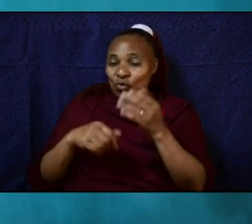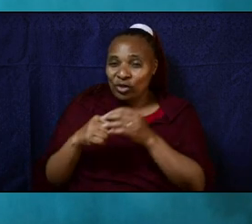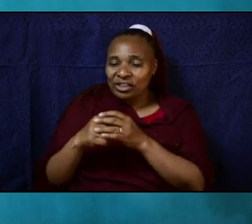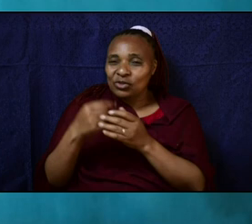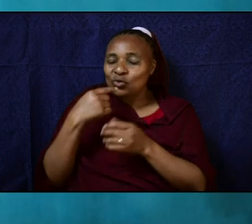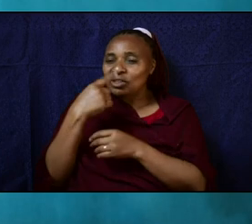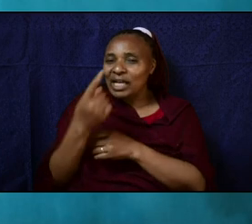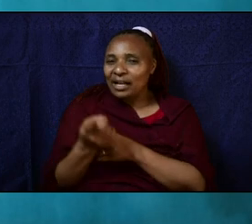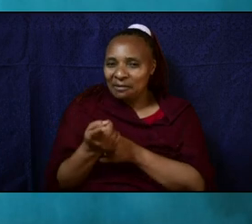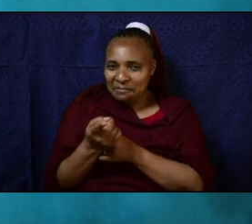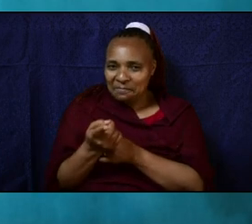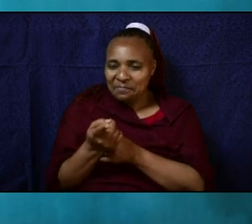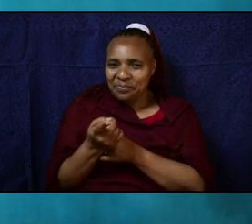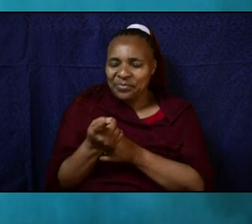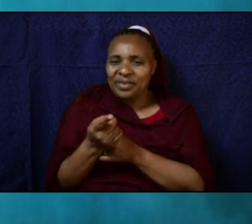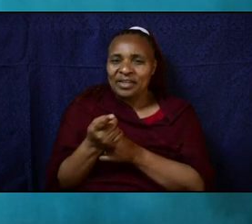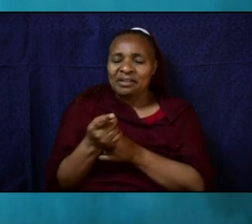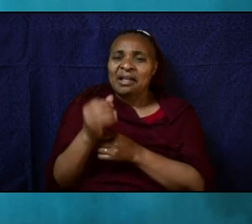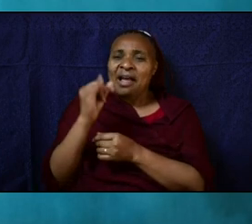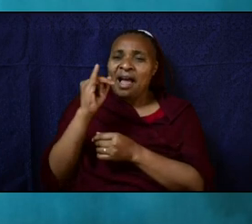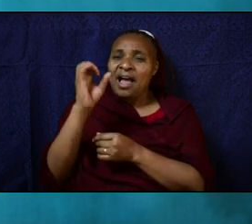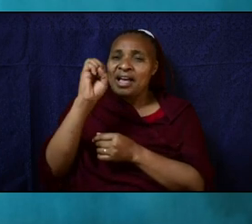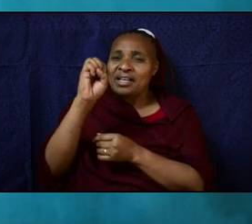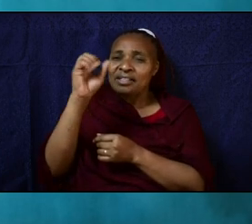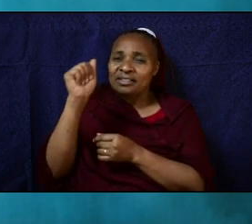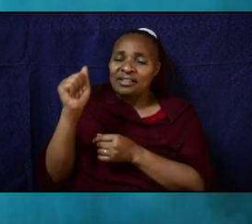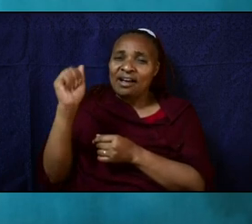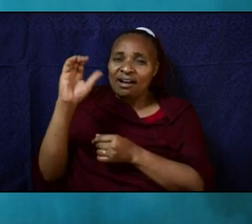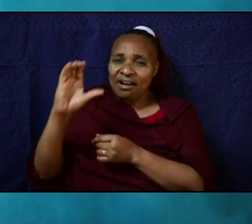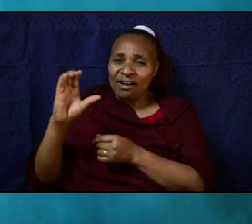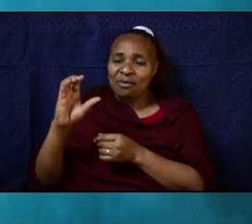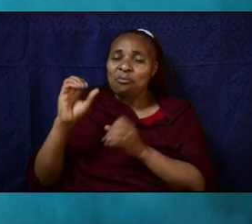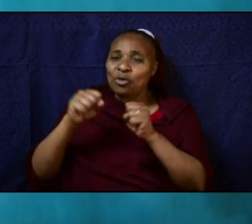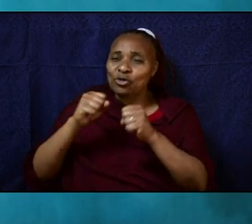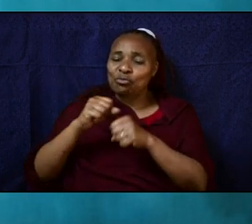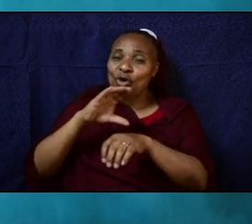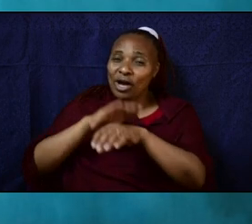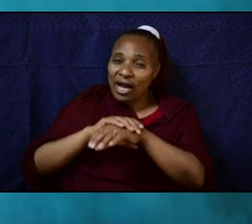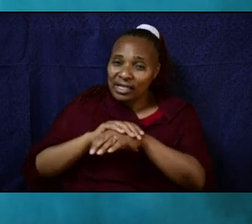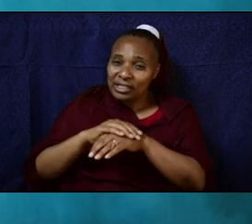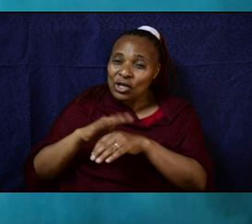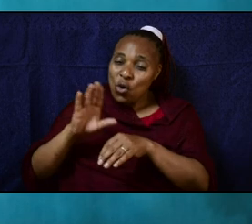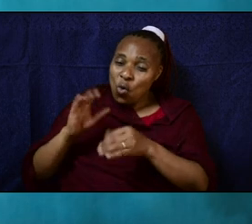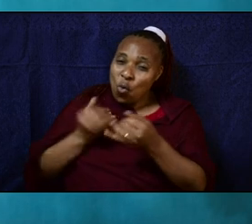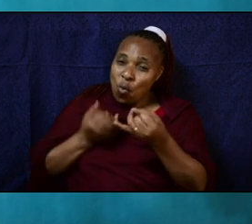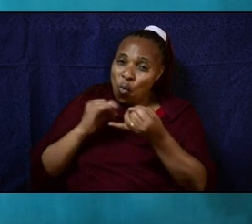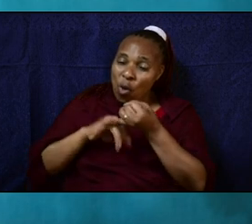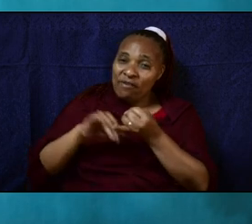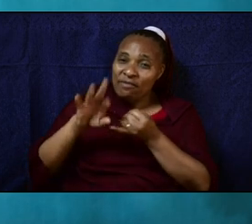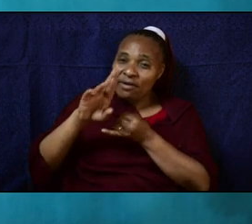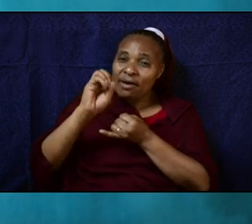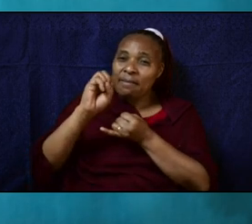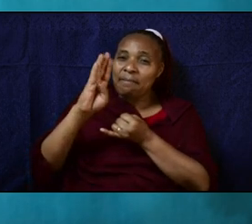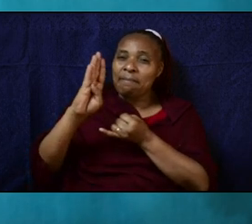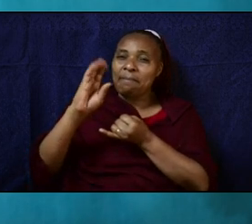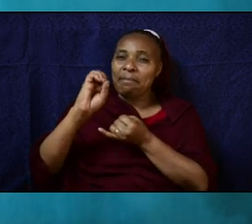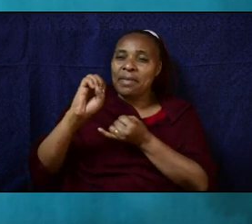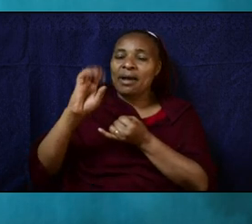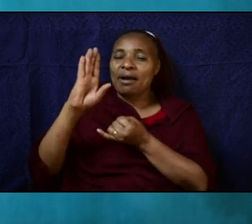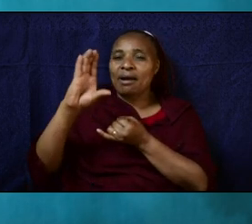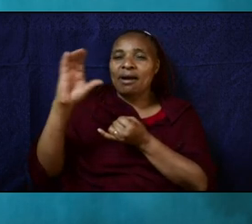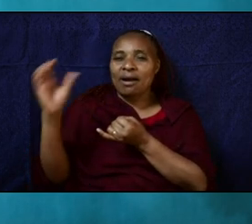it's how Isaac was able to get with Rebecca, right? Mm-hmm. And later on in the story, spoilers,